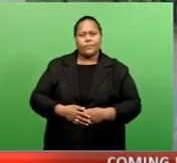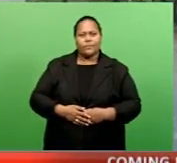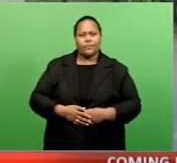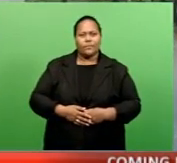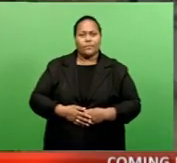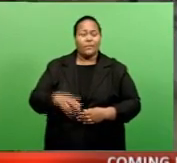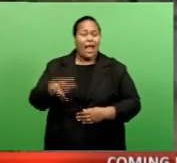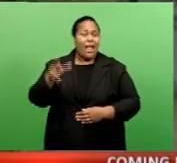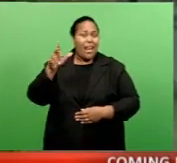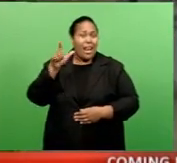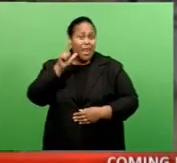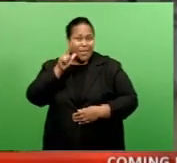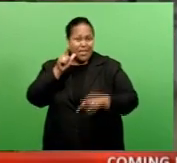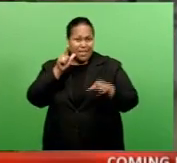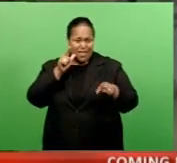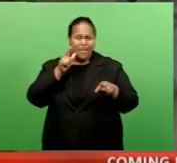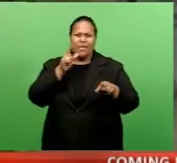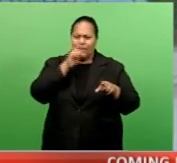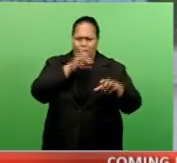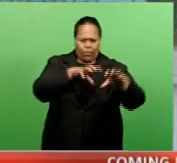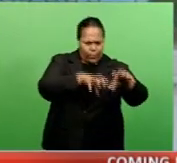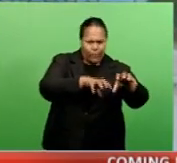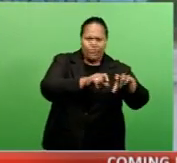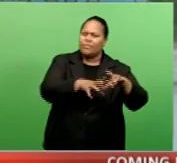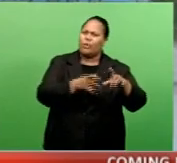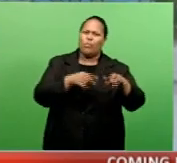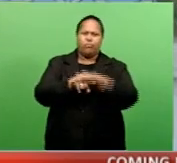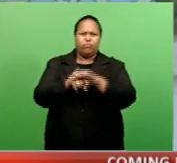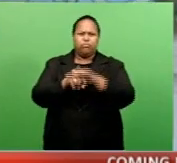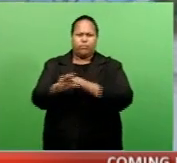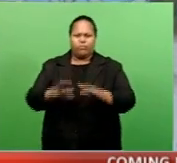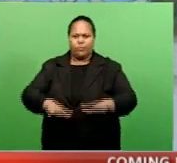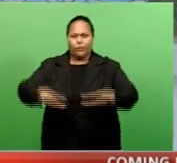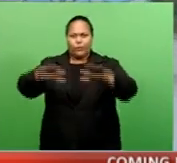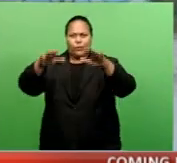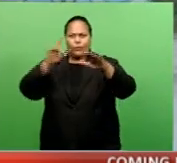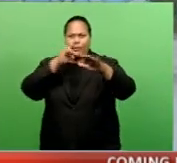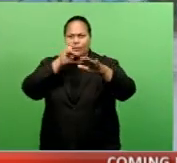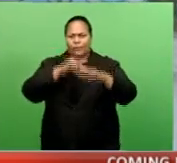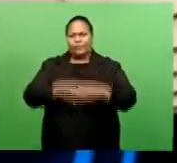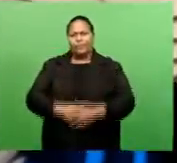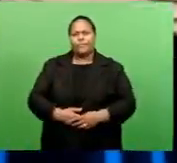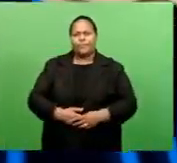and QAUIA residents flee rising waters.